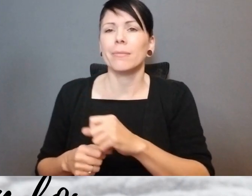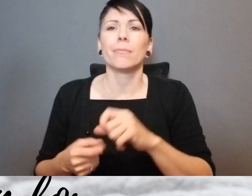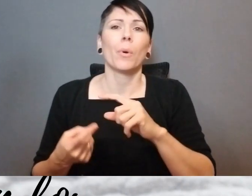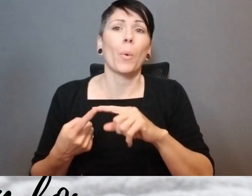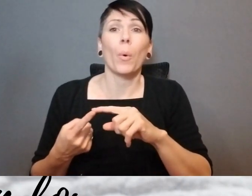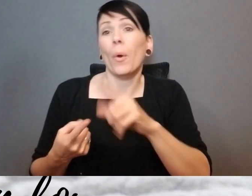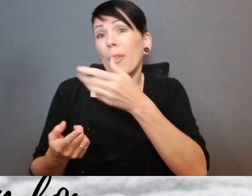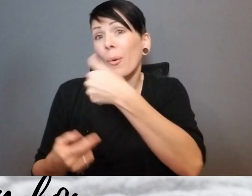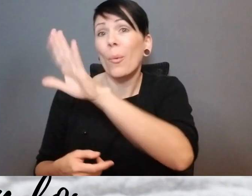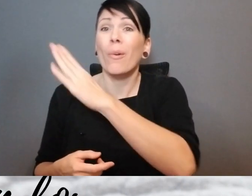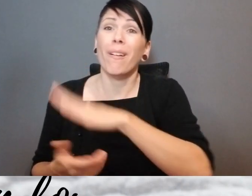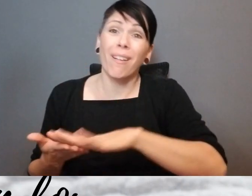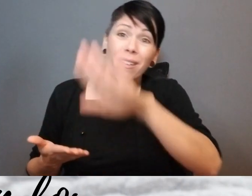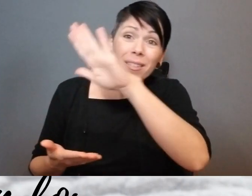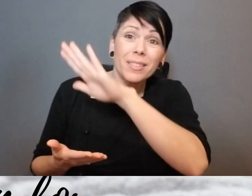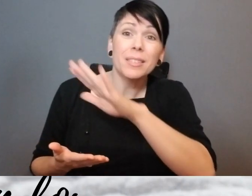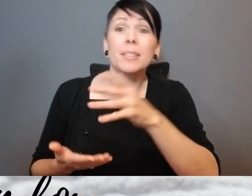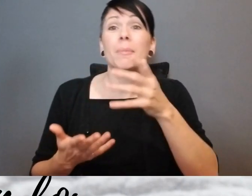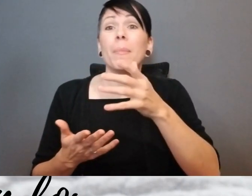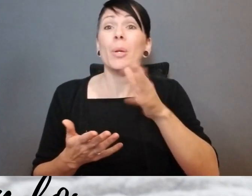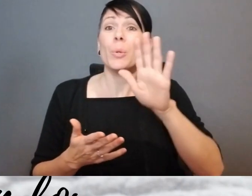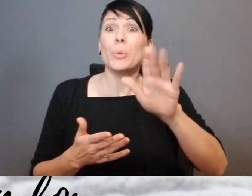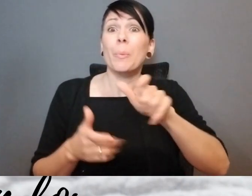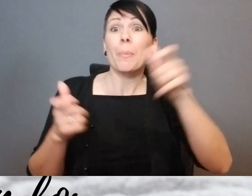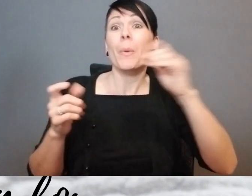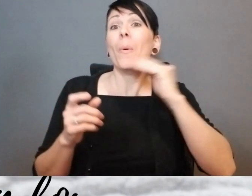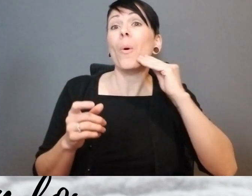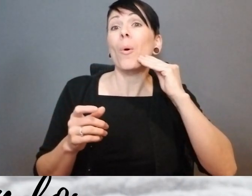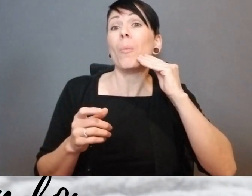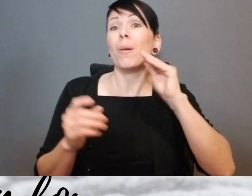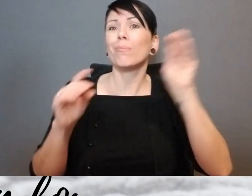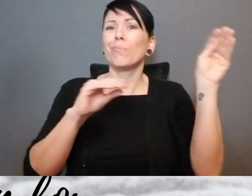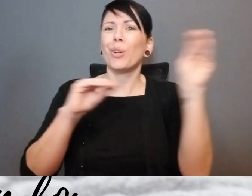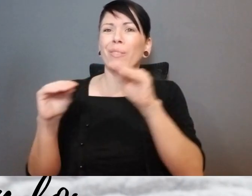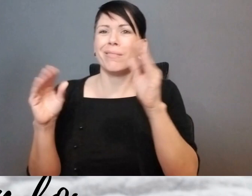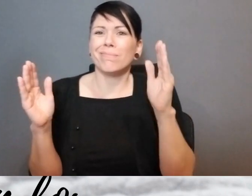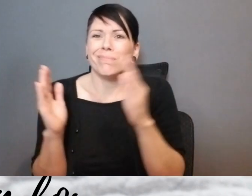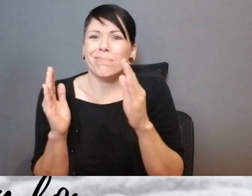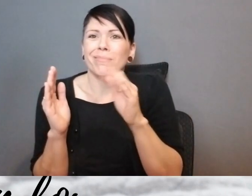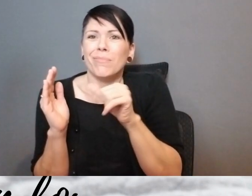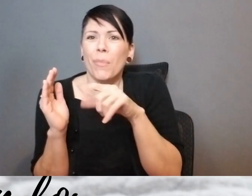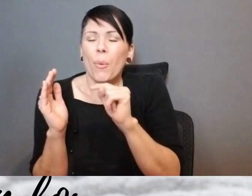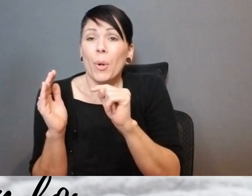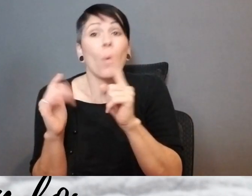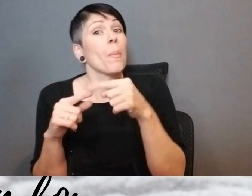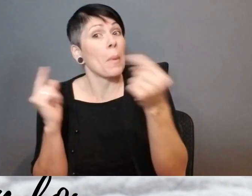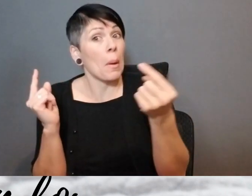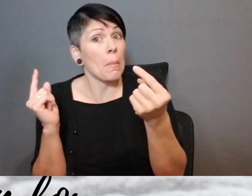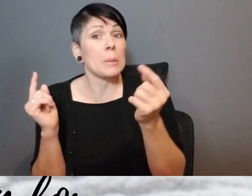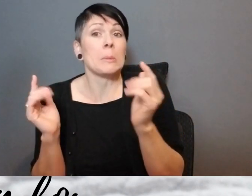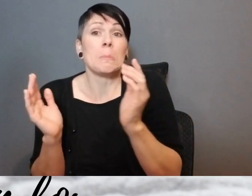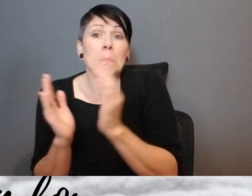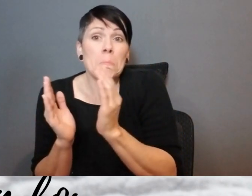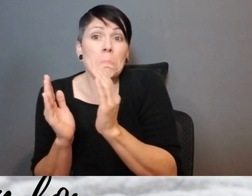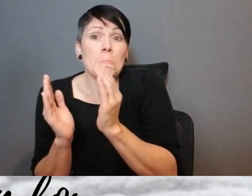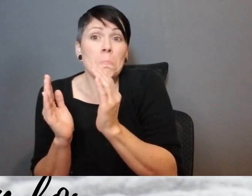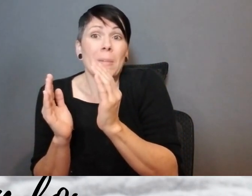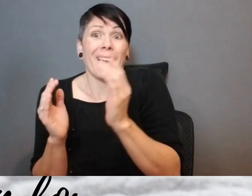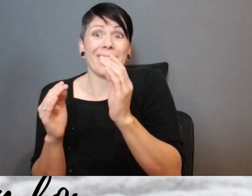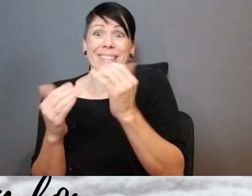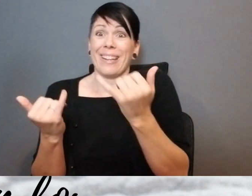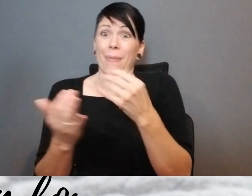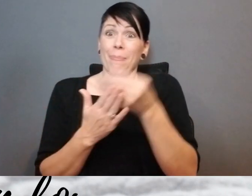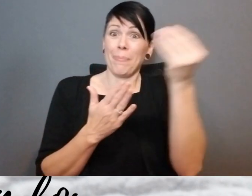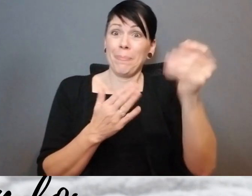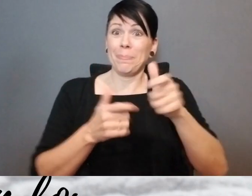you downsizing and moving into a smaller apartment, or moving to a bigger space than you're usually in? And